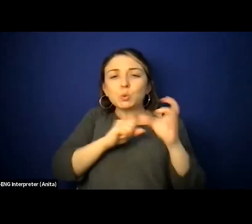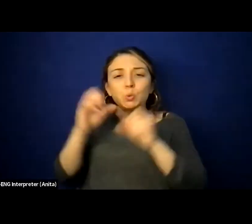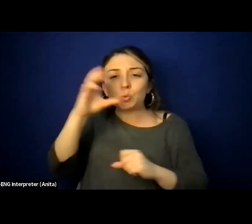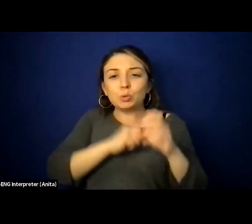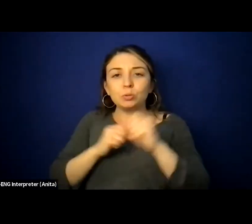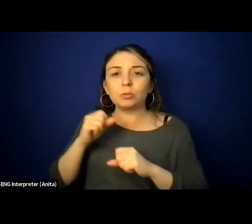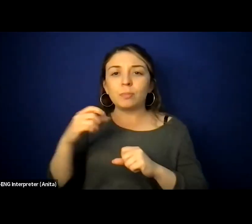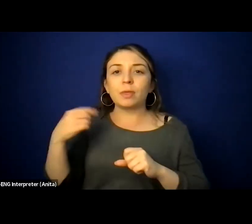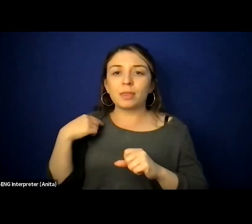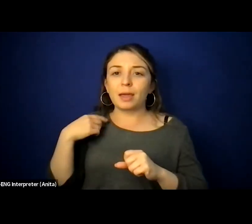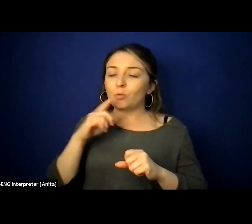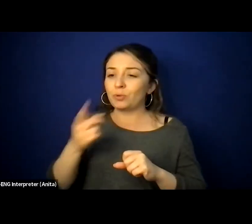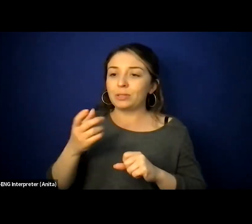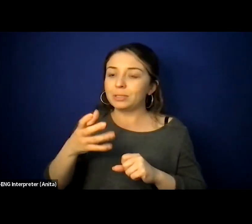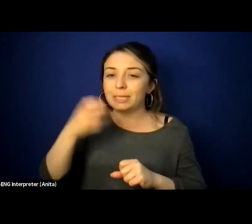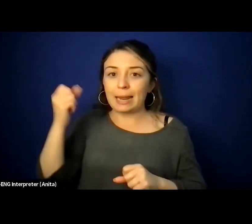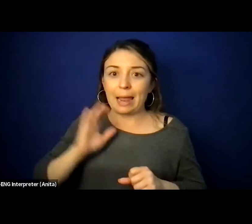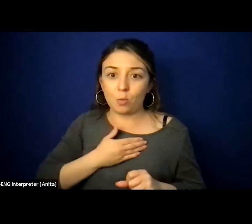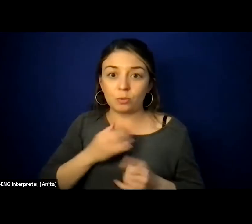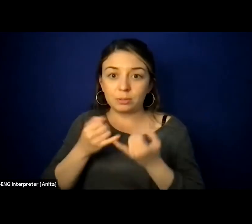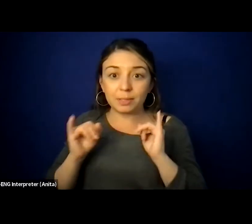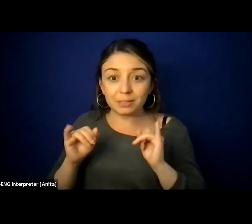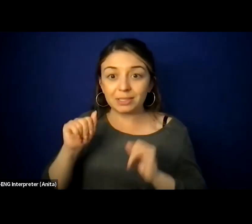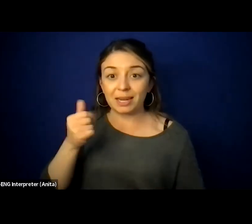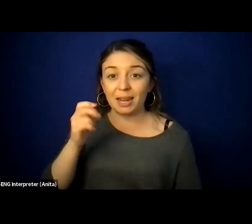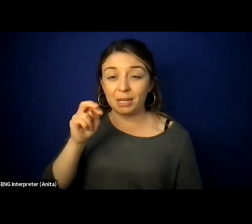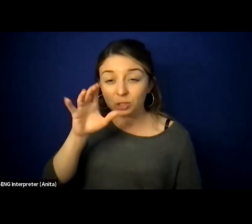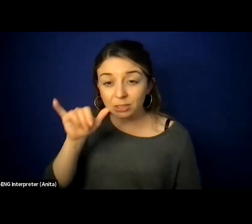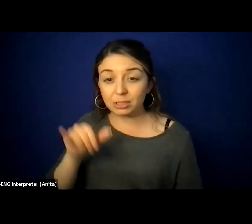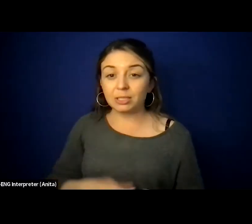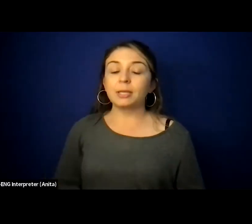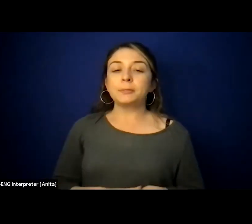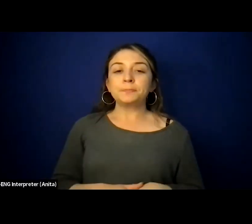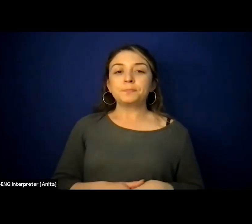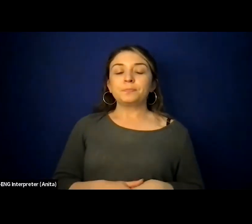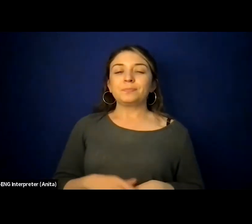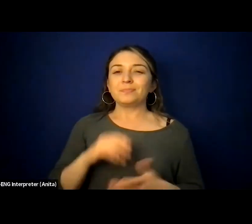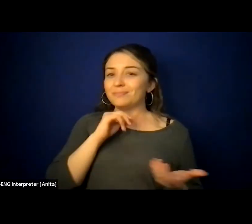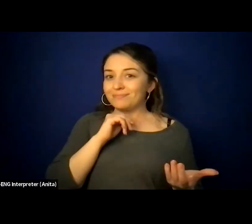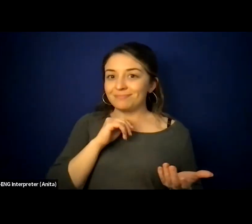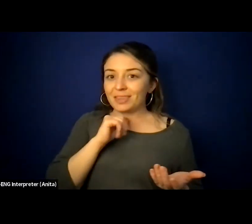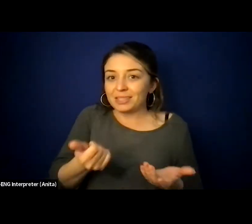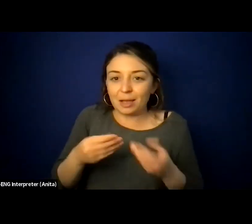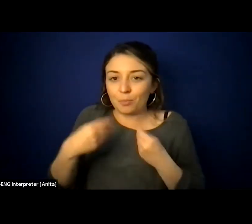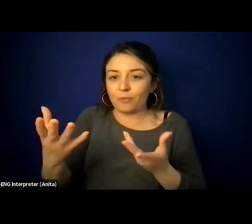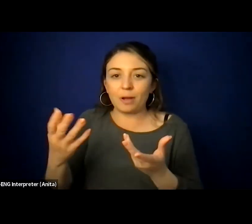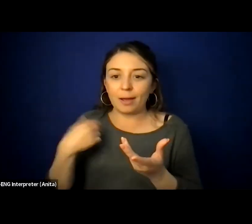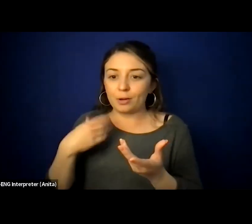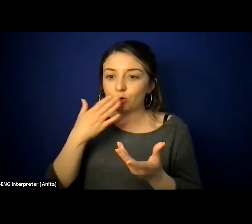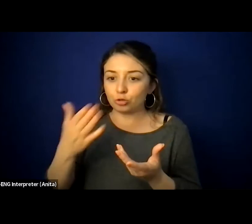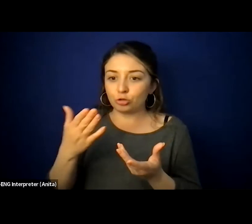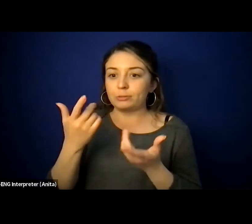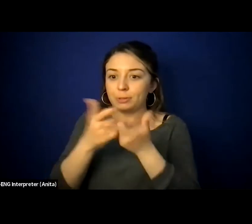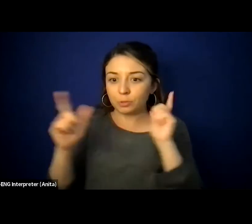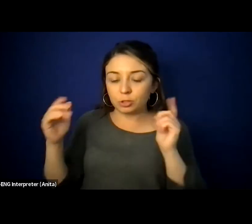and agency. Good intentions will not move us closer to that future of collective liberation. And